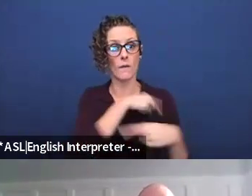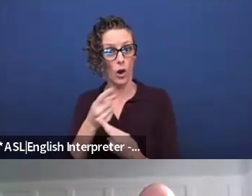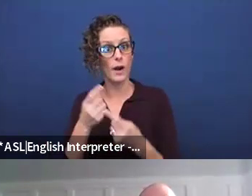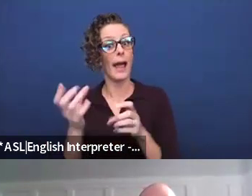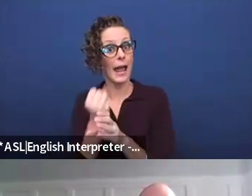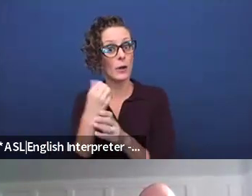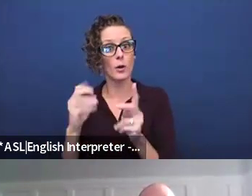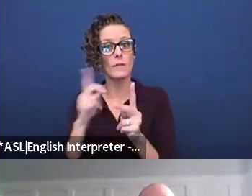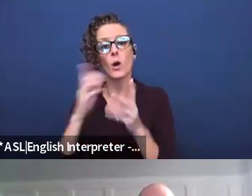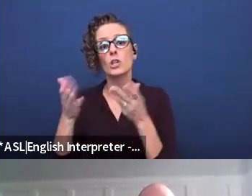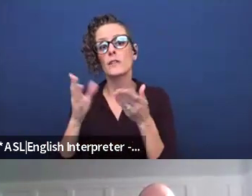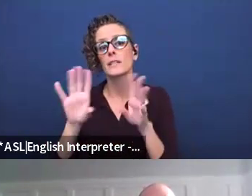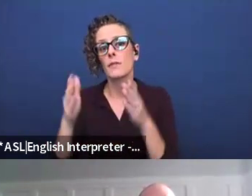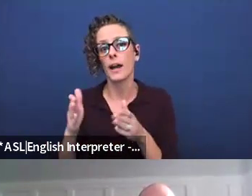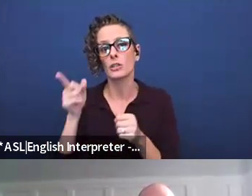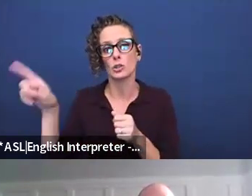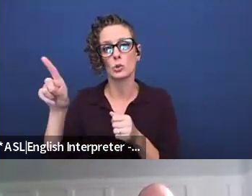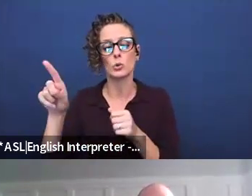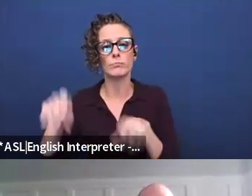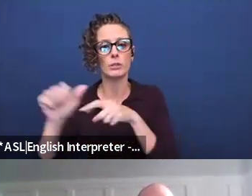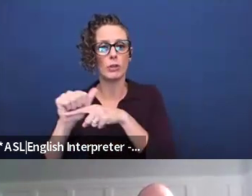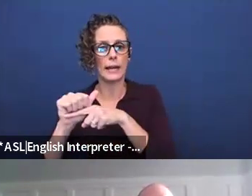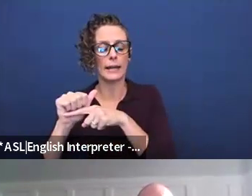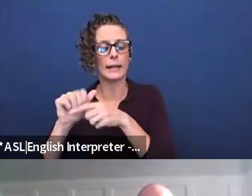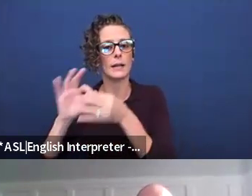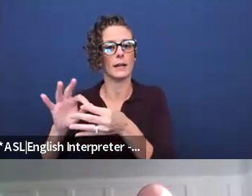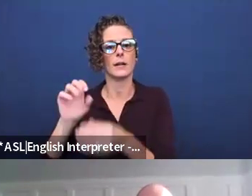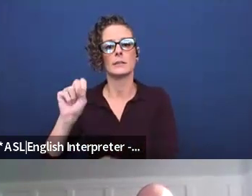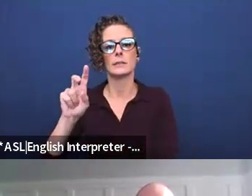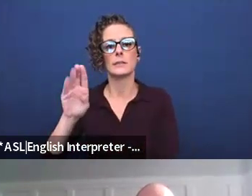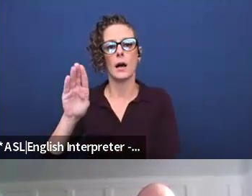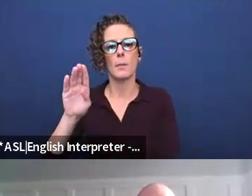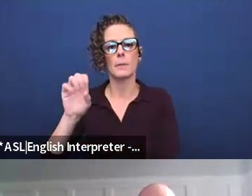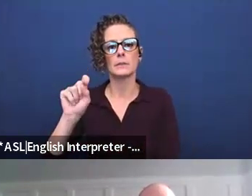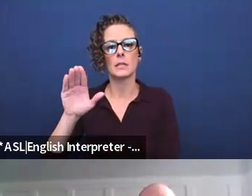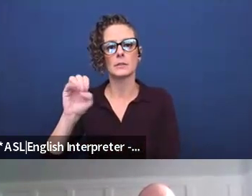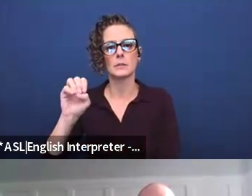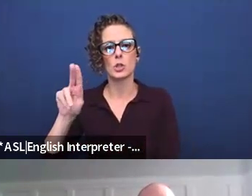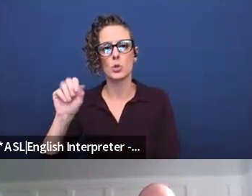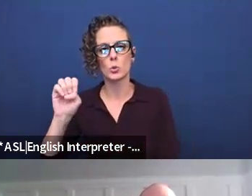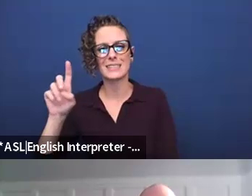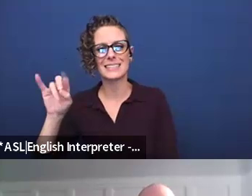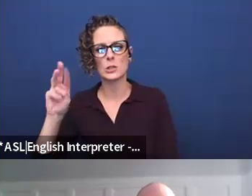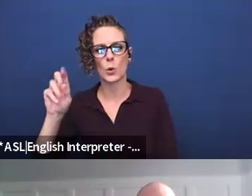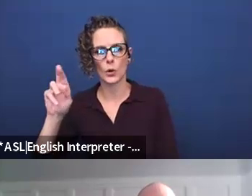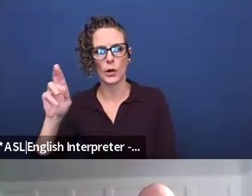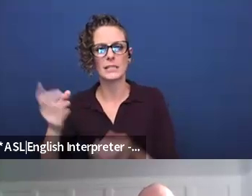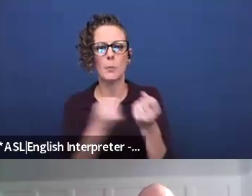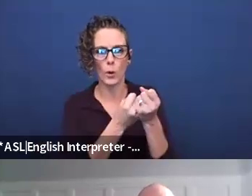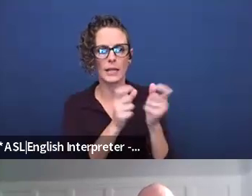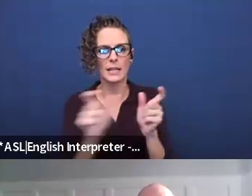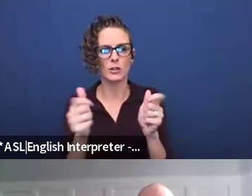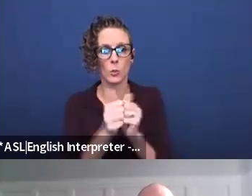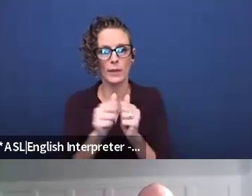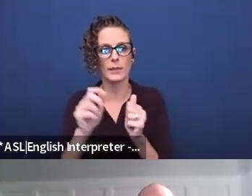opportunity for service providers to be trained in regards to substance use disorders, right? And supporting individuals with developmental